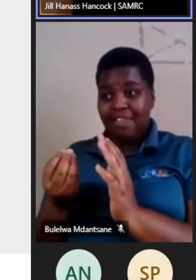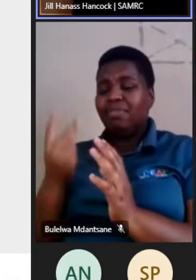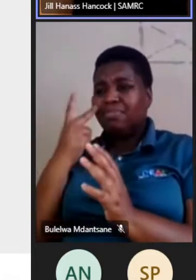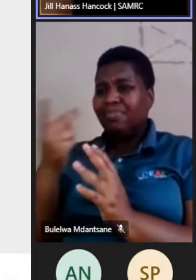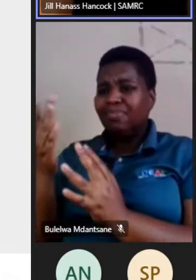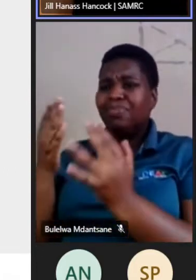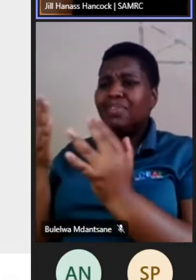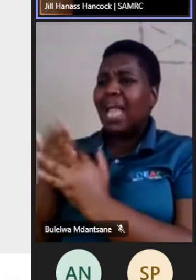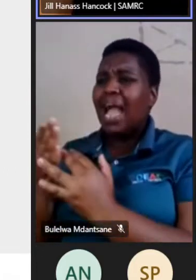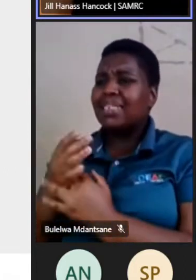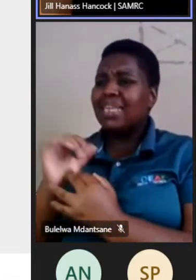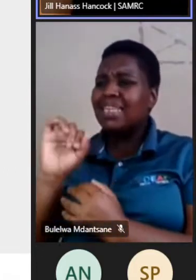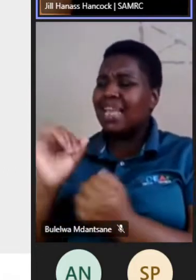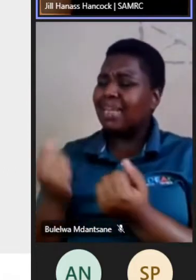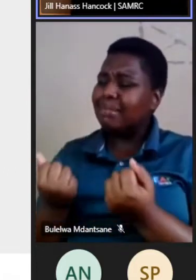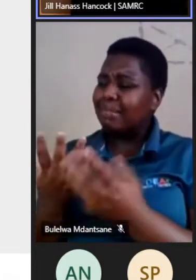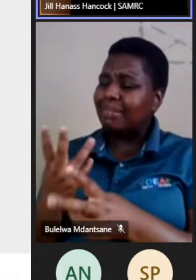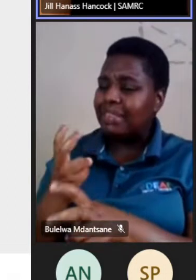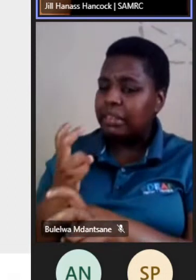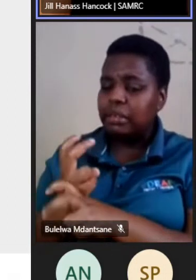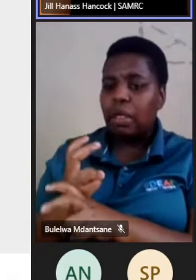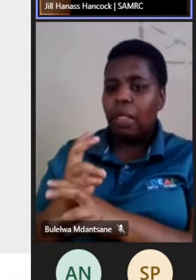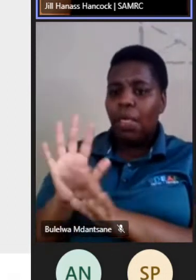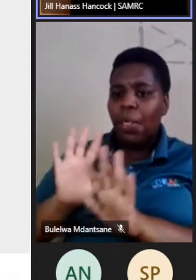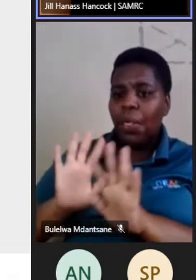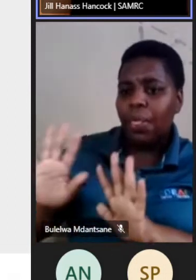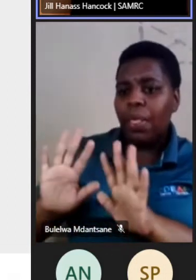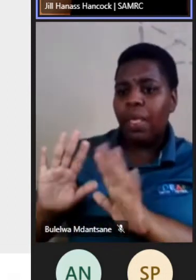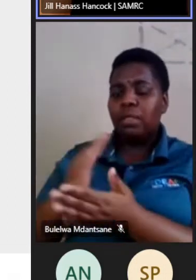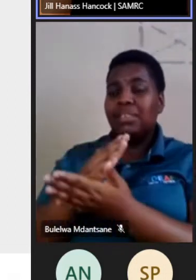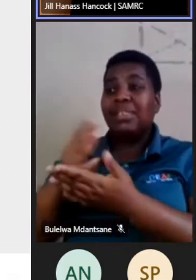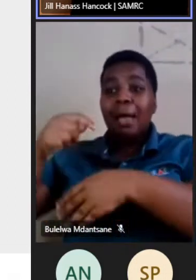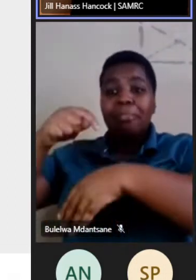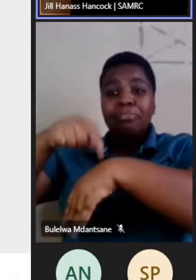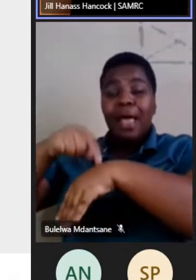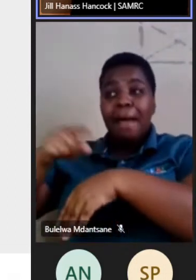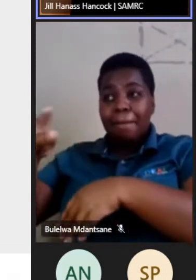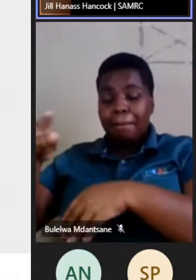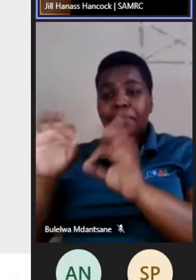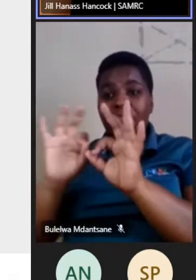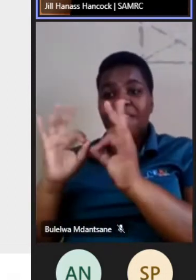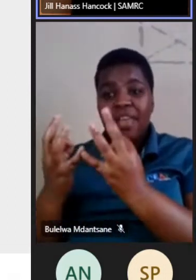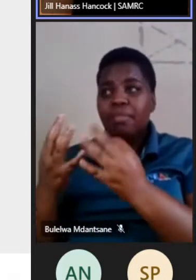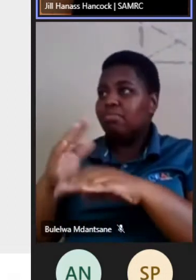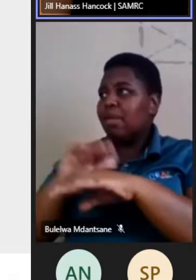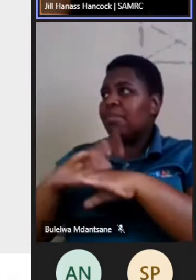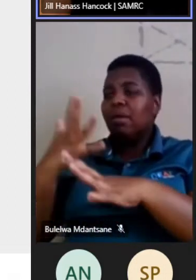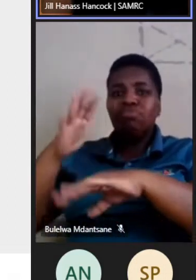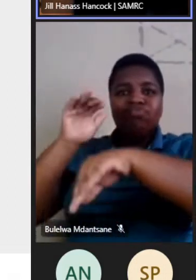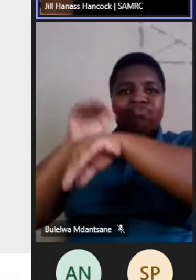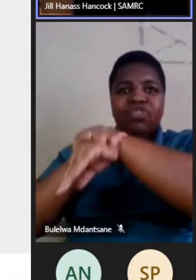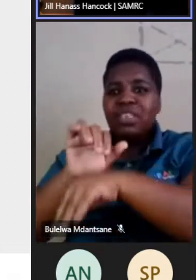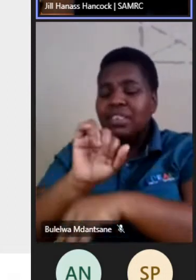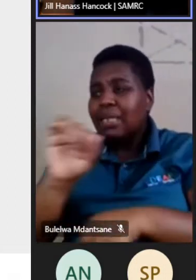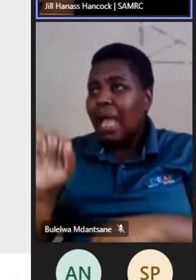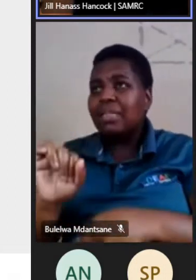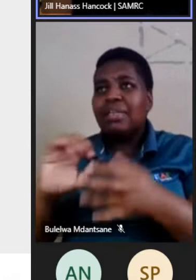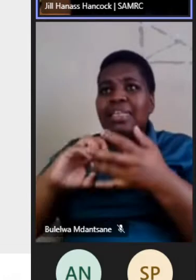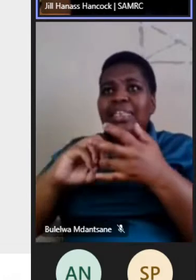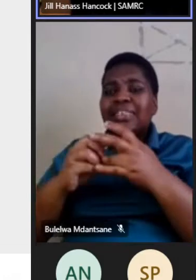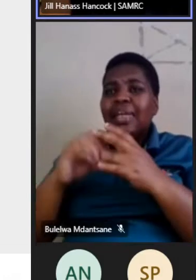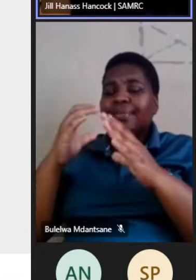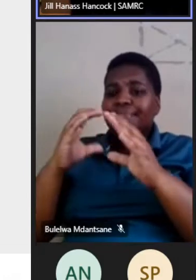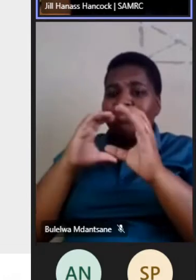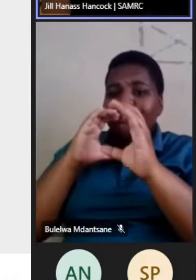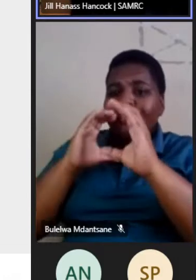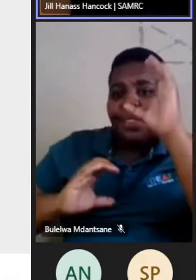access these services. They either did that with family members or friends, or they sometimes had to overcome communication barriers in